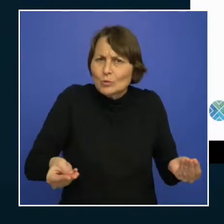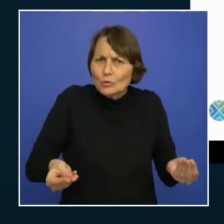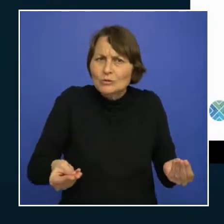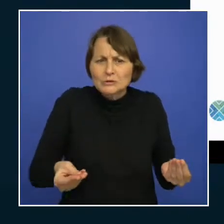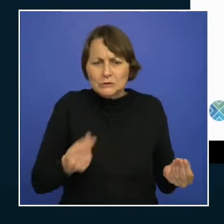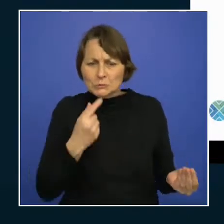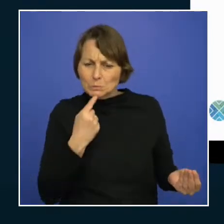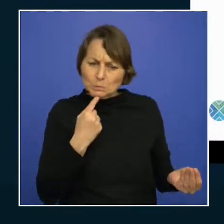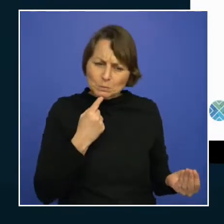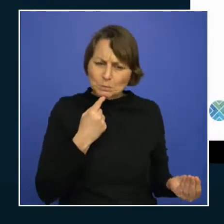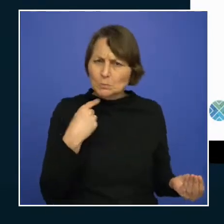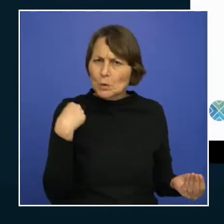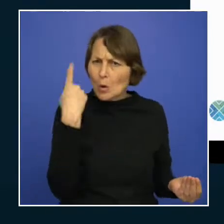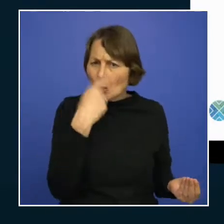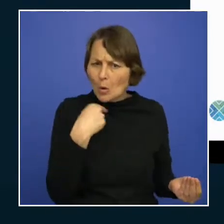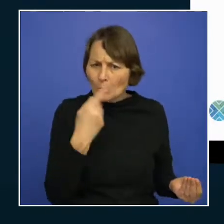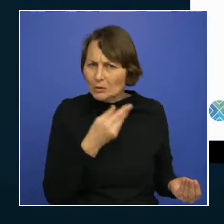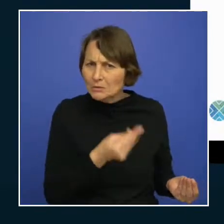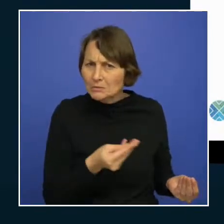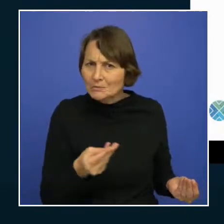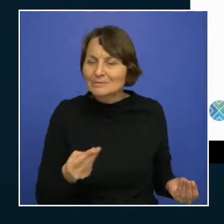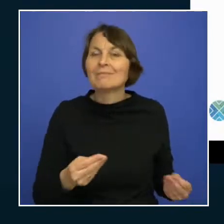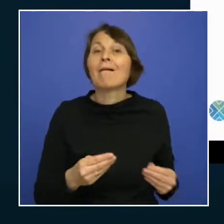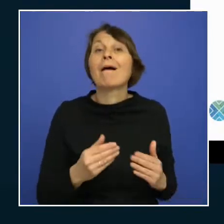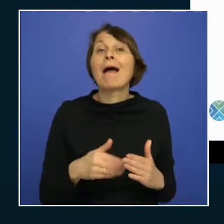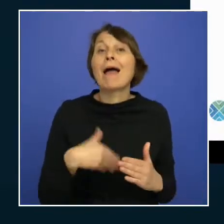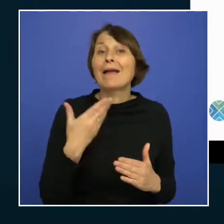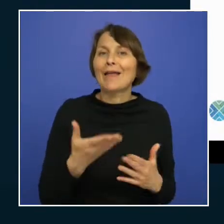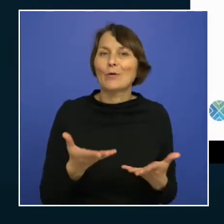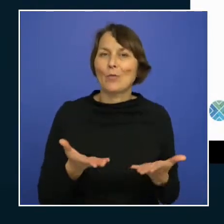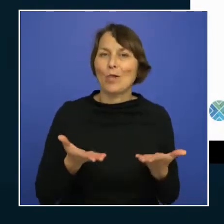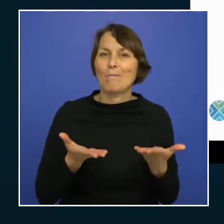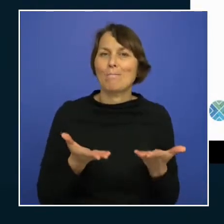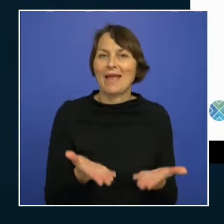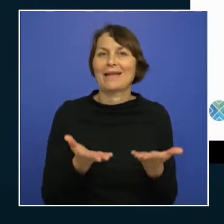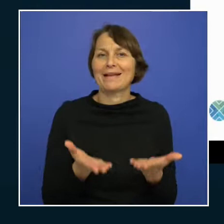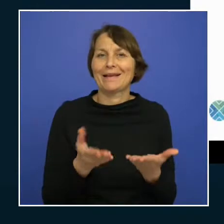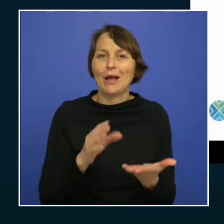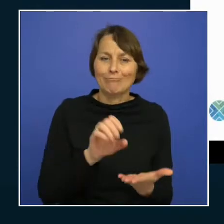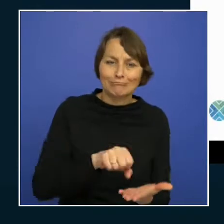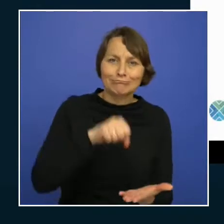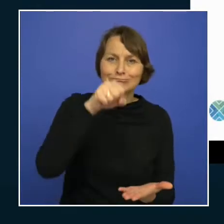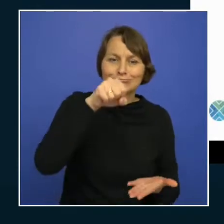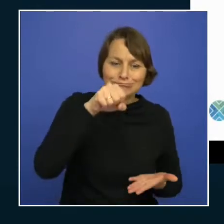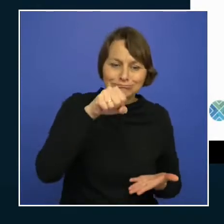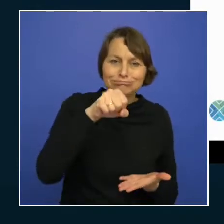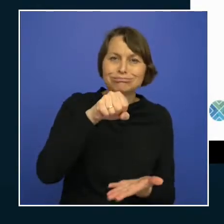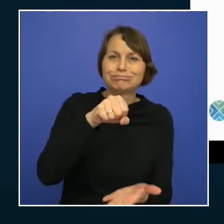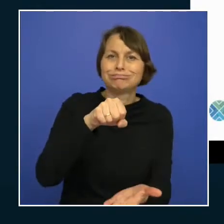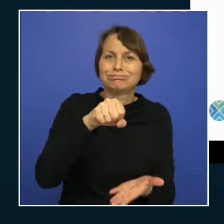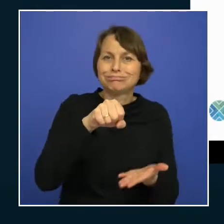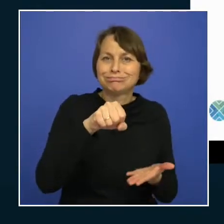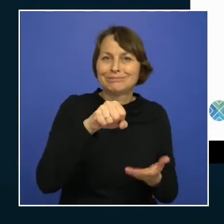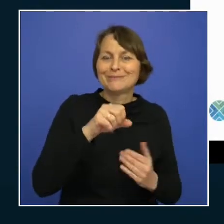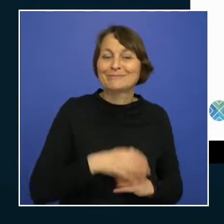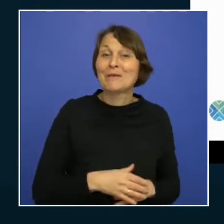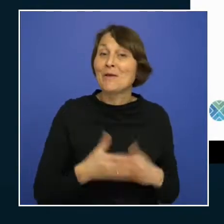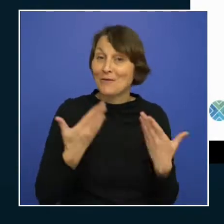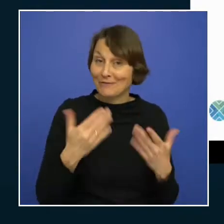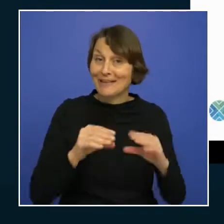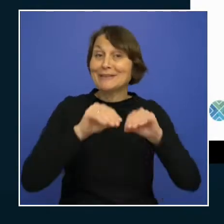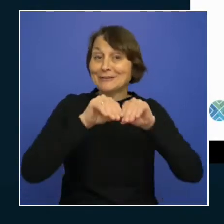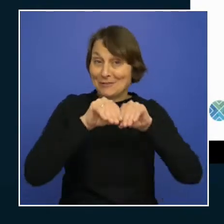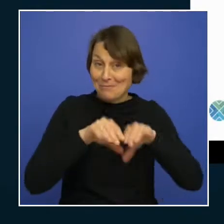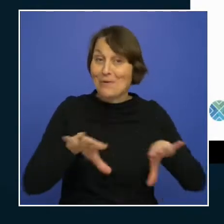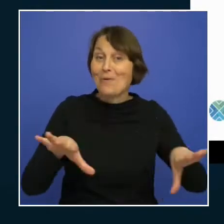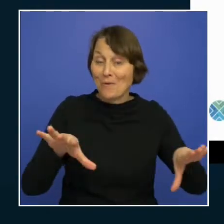like? And eventually we're going to bake them. So that's the part I already did. So I already deployed the